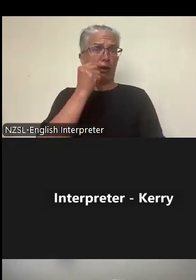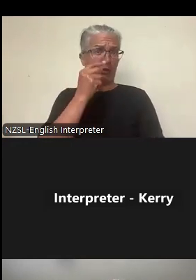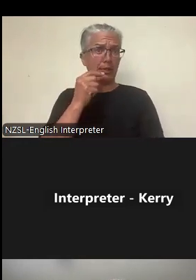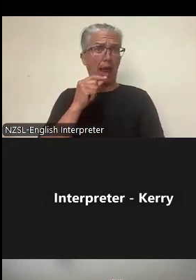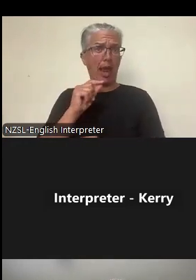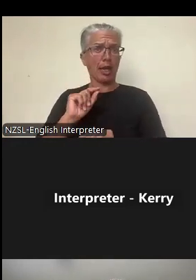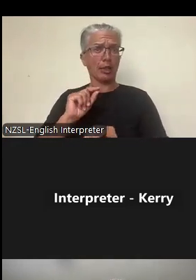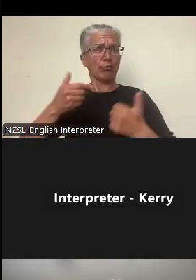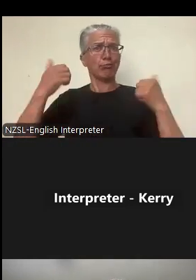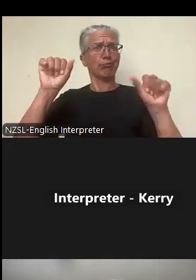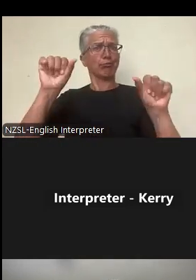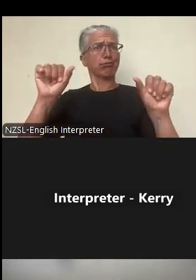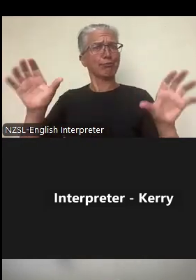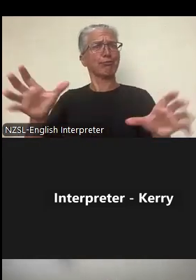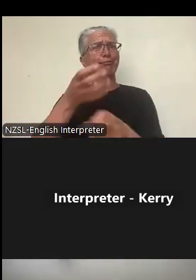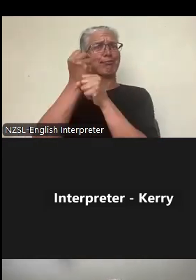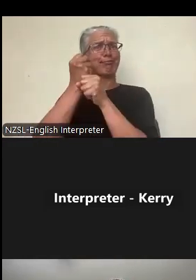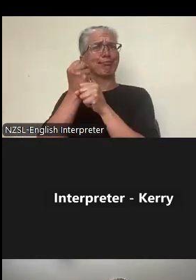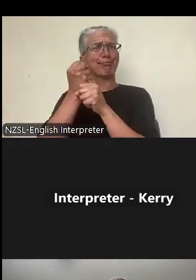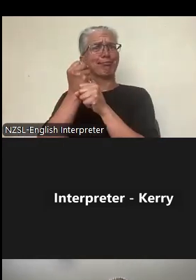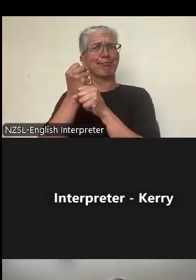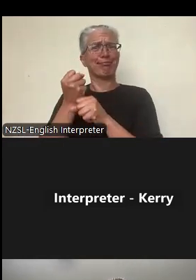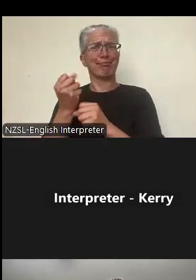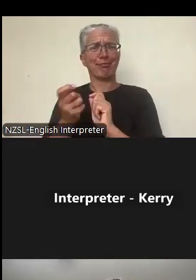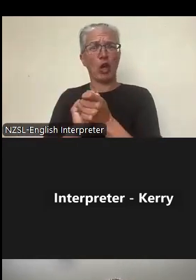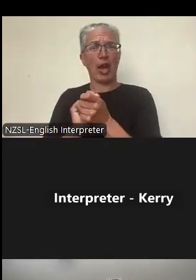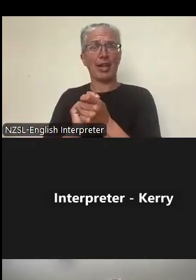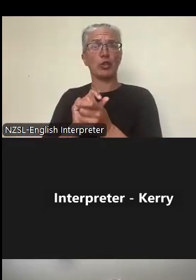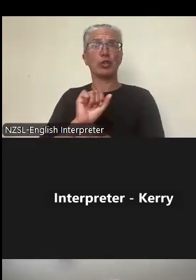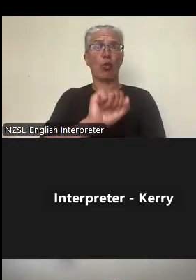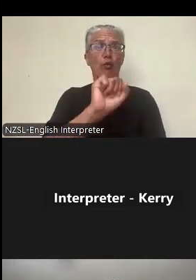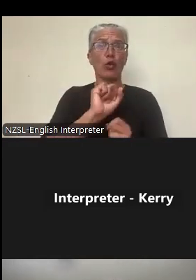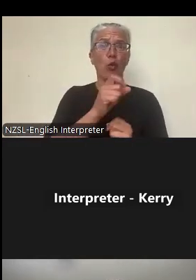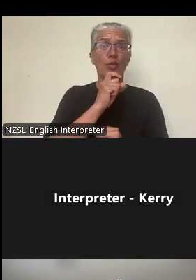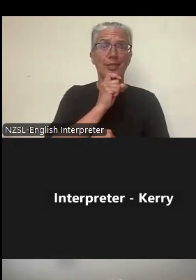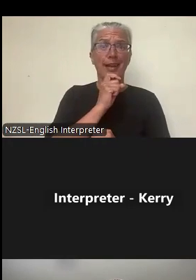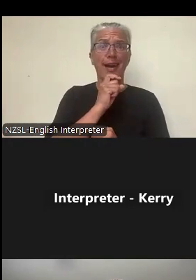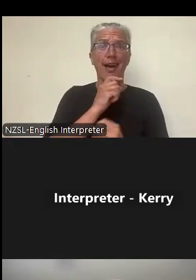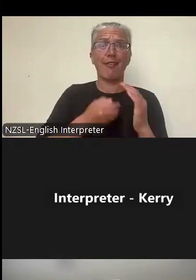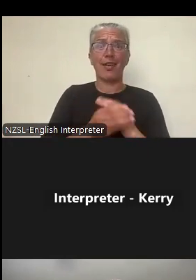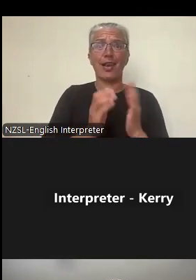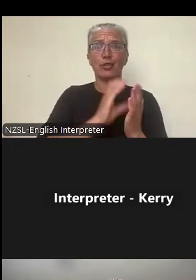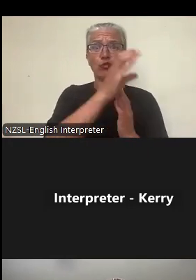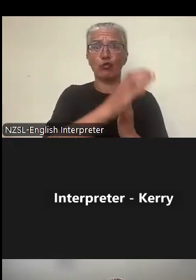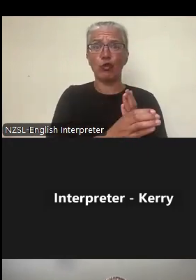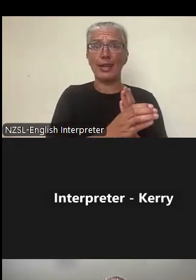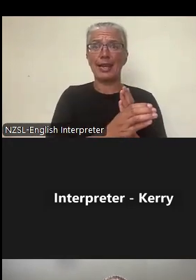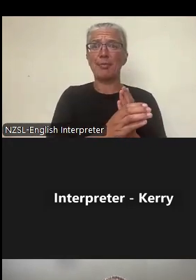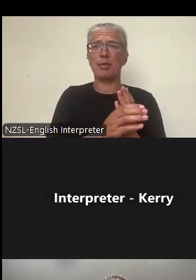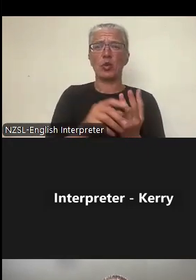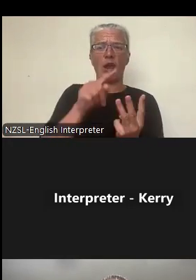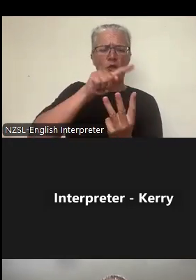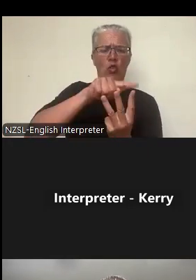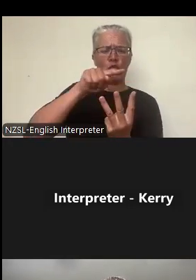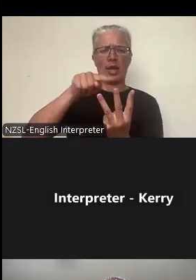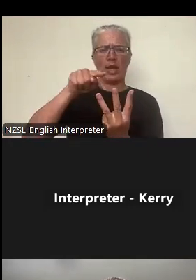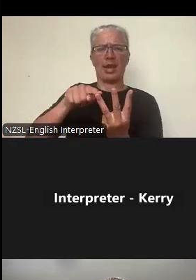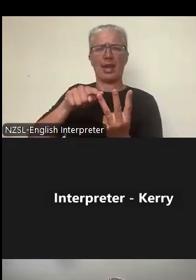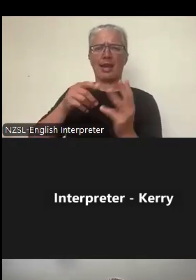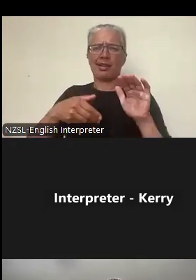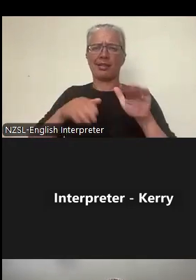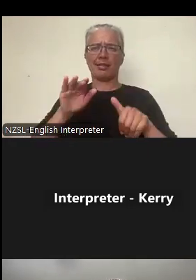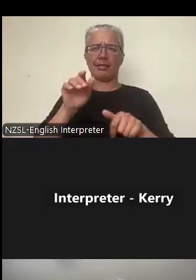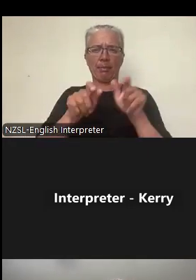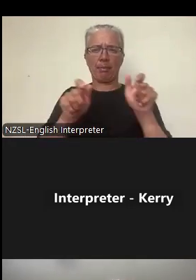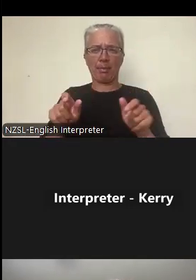in the context of curriculum change in your staff, you've probably got three types of people. First